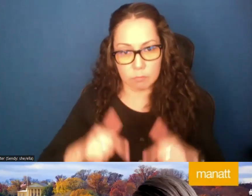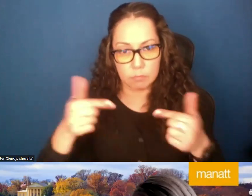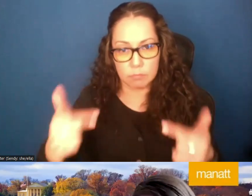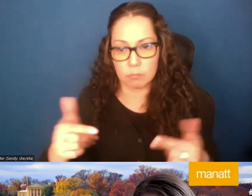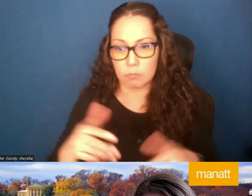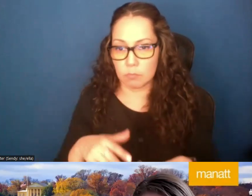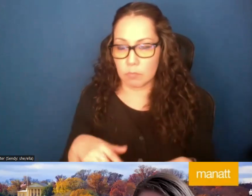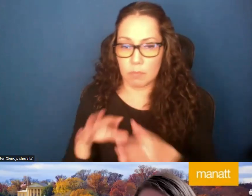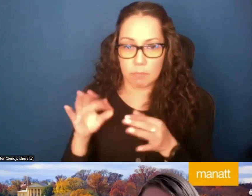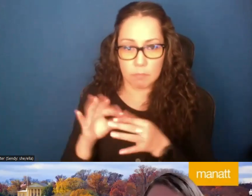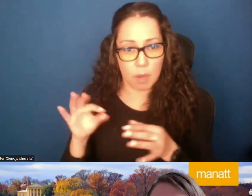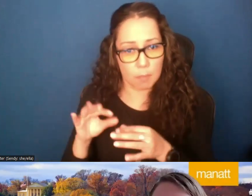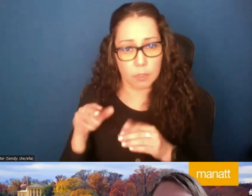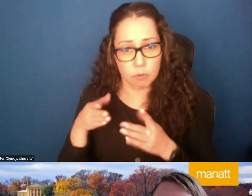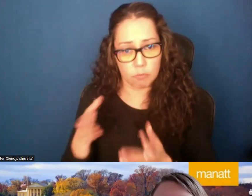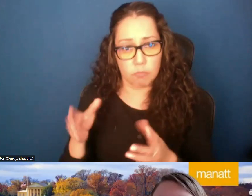Next slide, please.